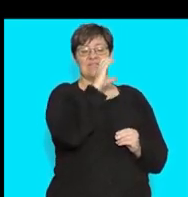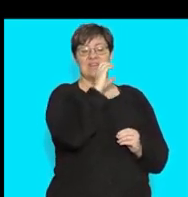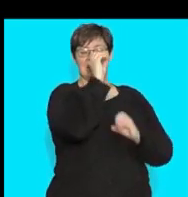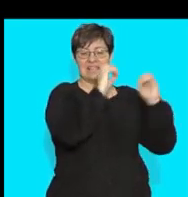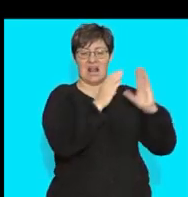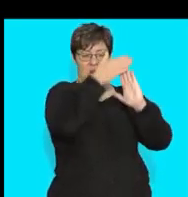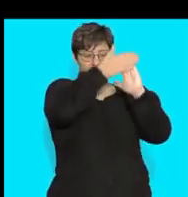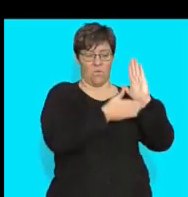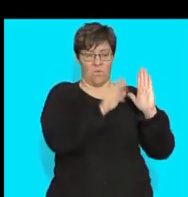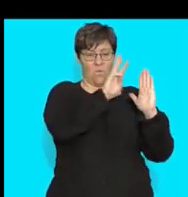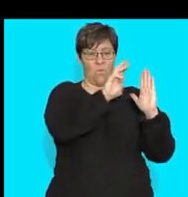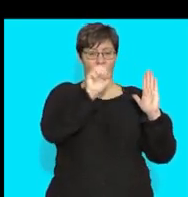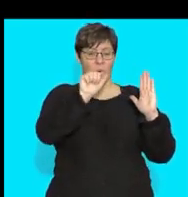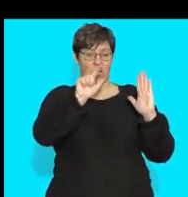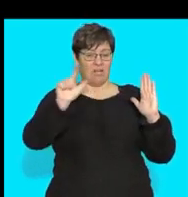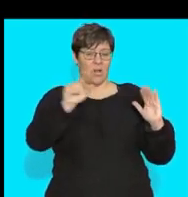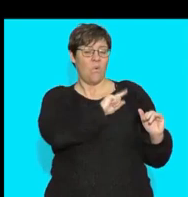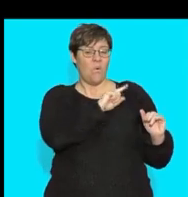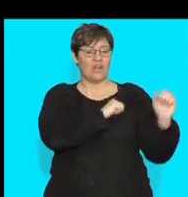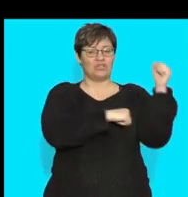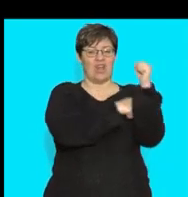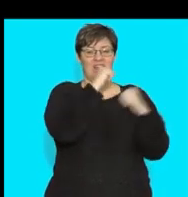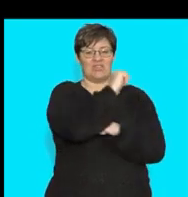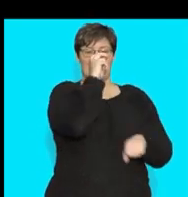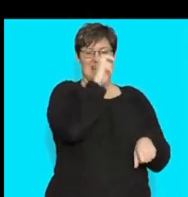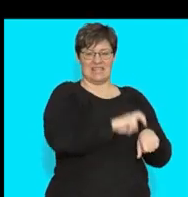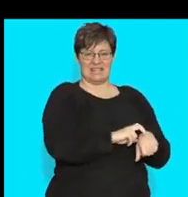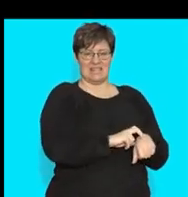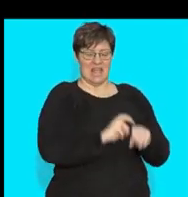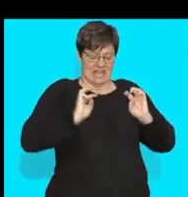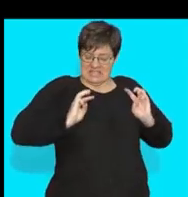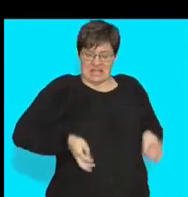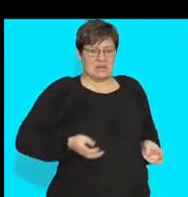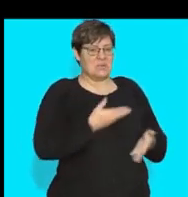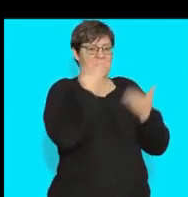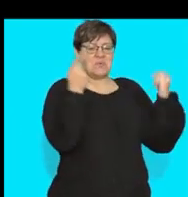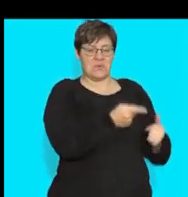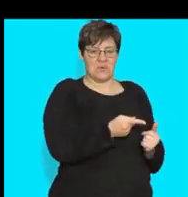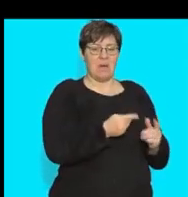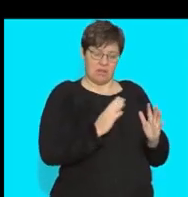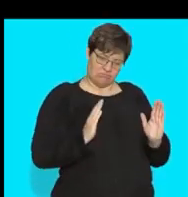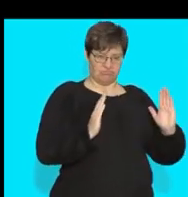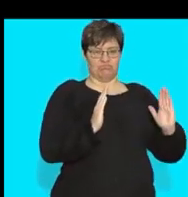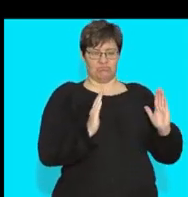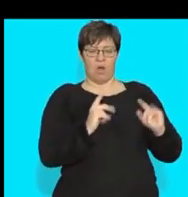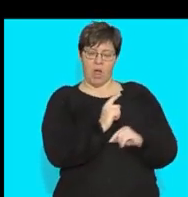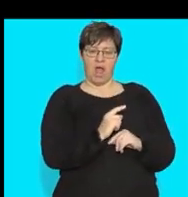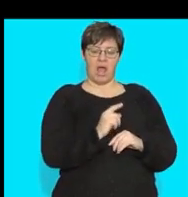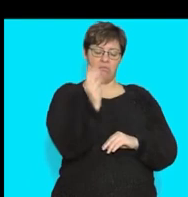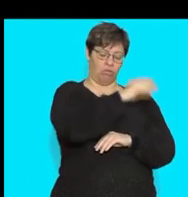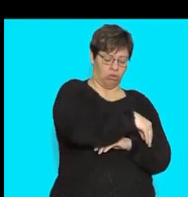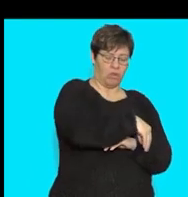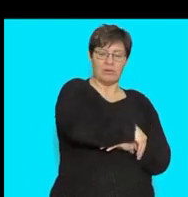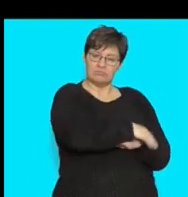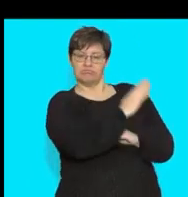This concept, it needed more structure because it doesn't have like the skeleton. So we're going to see that it has